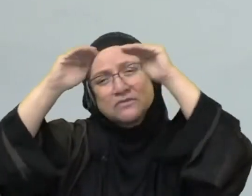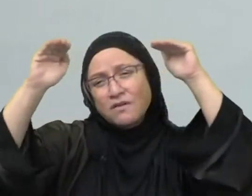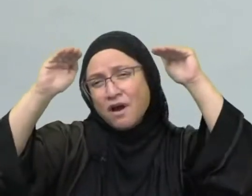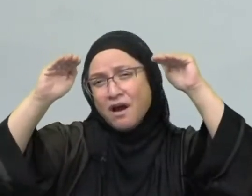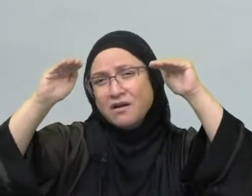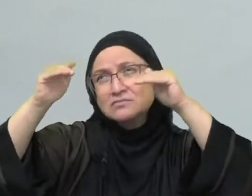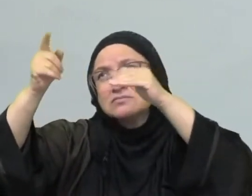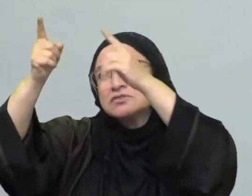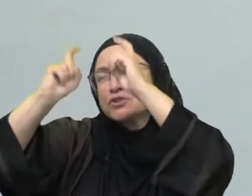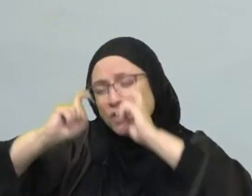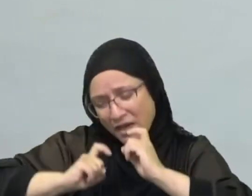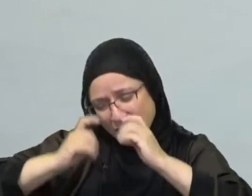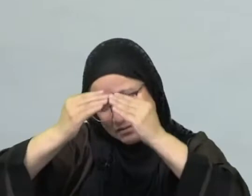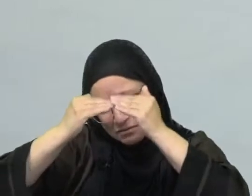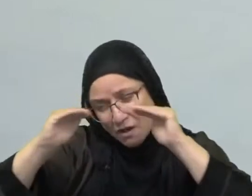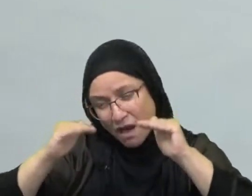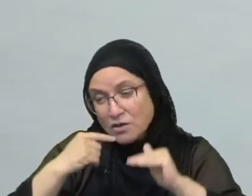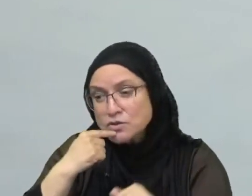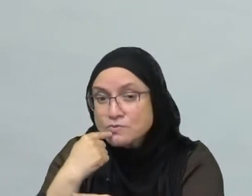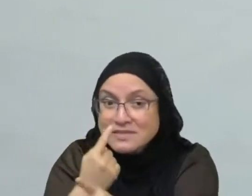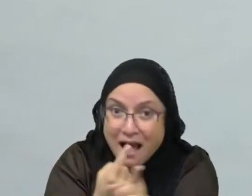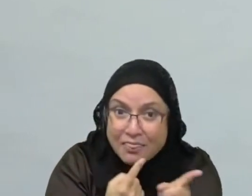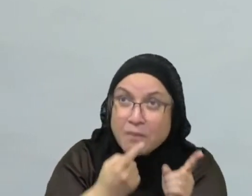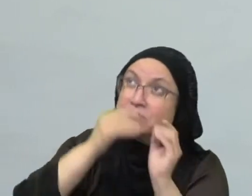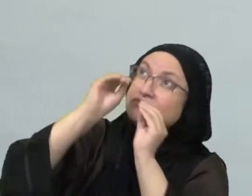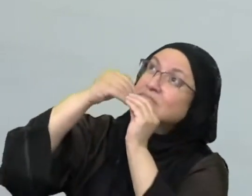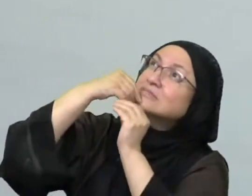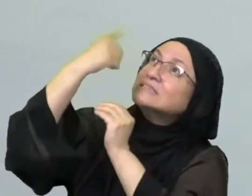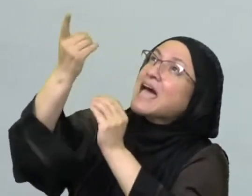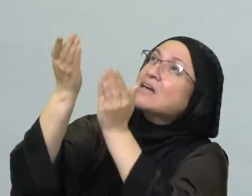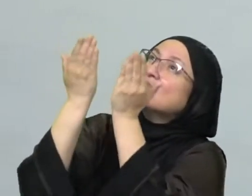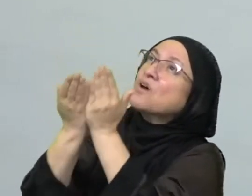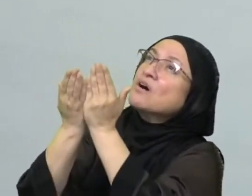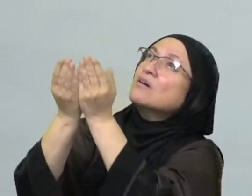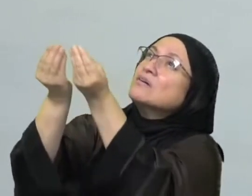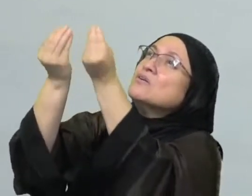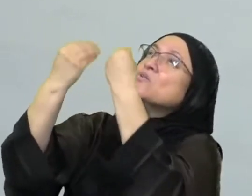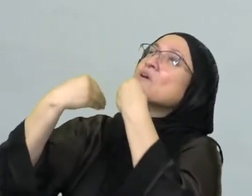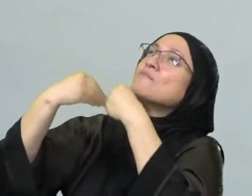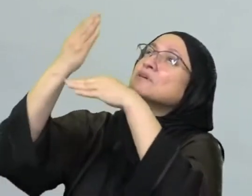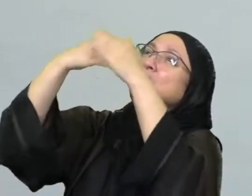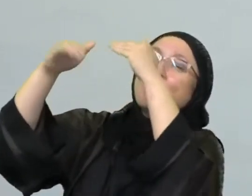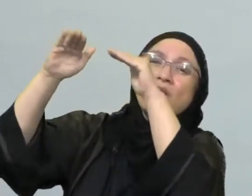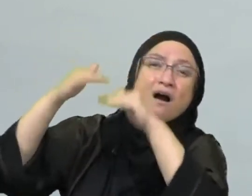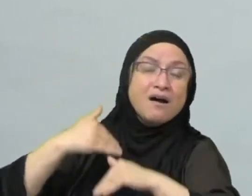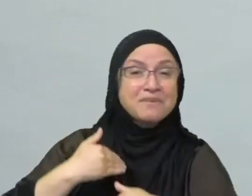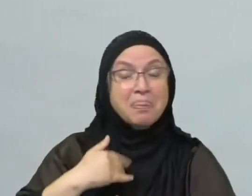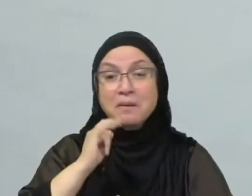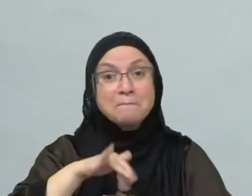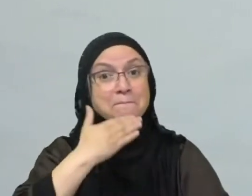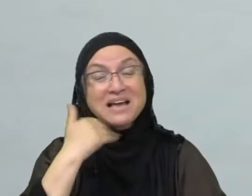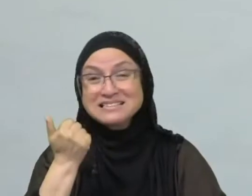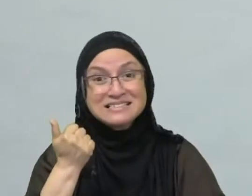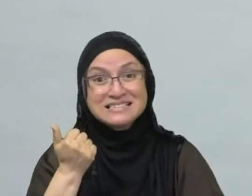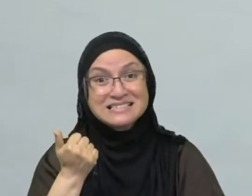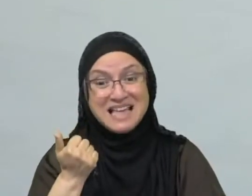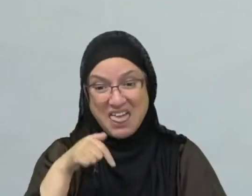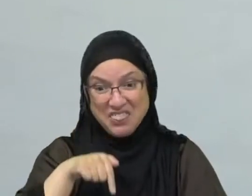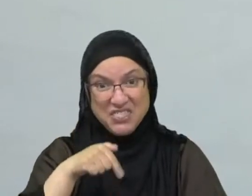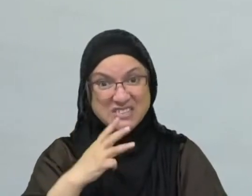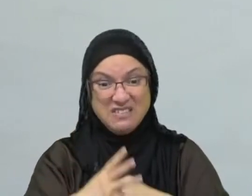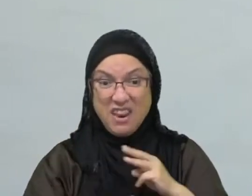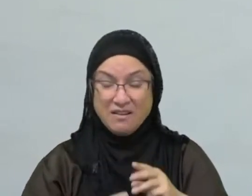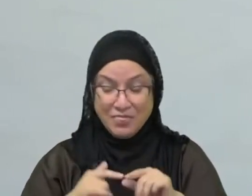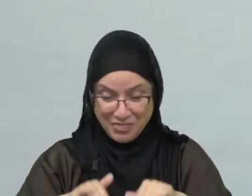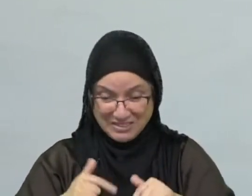Allah subhanahu wa ta'ala grant it to us. May Allah grant us the best of this life and the best of the next. May Allah subhanahu wa ta'ala protect us from harm in this